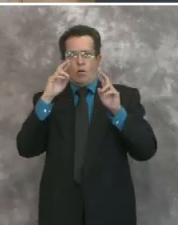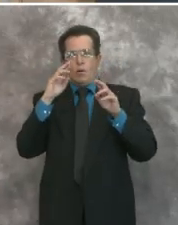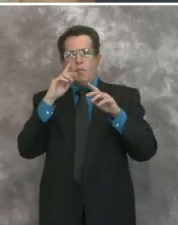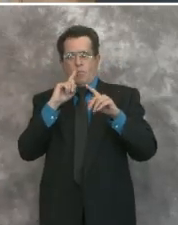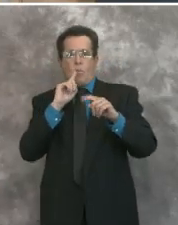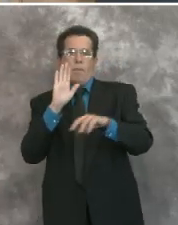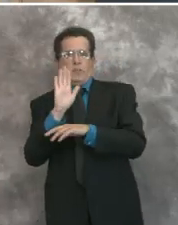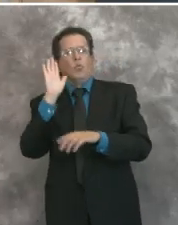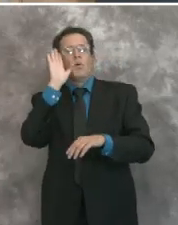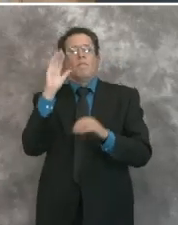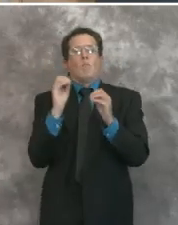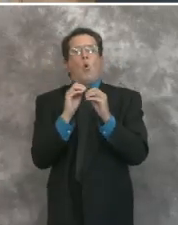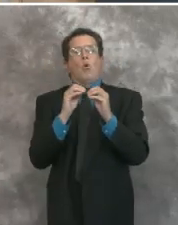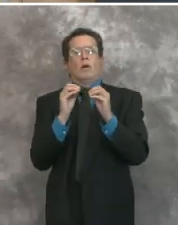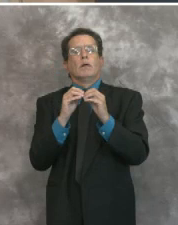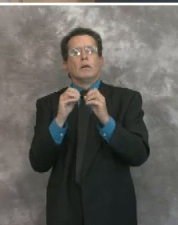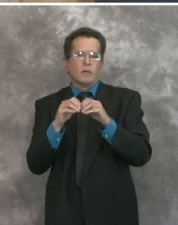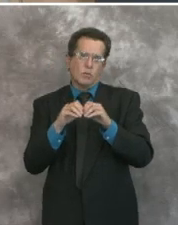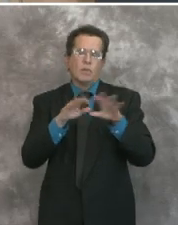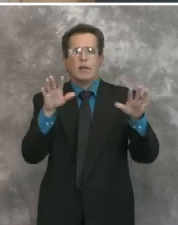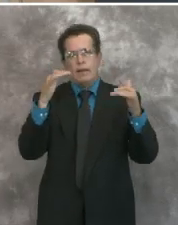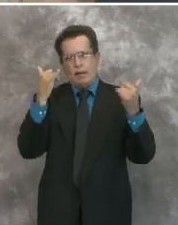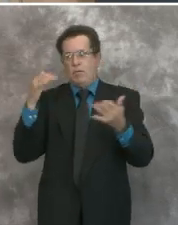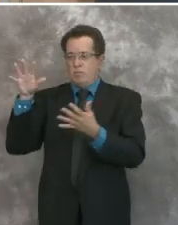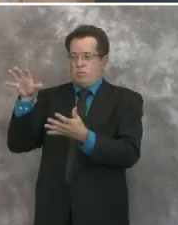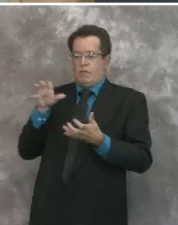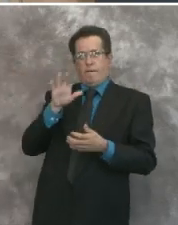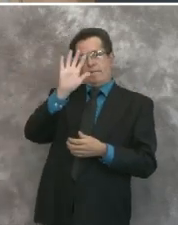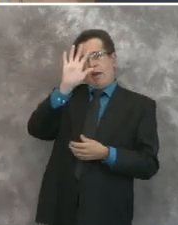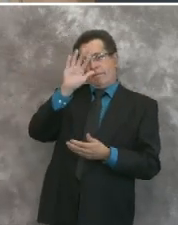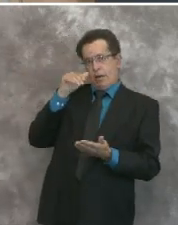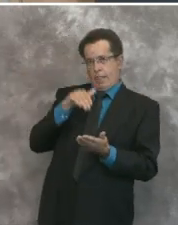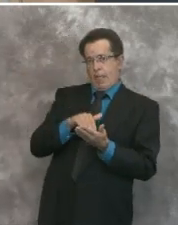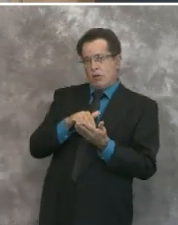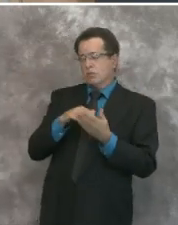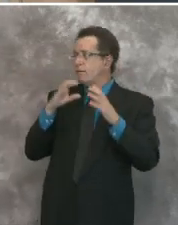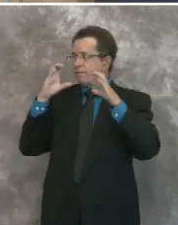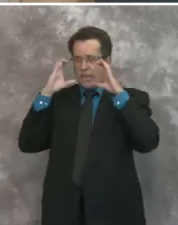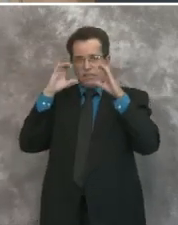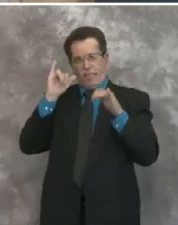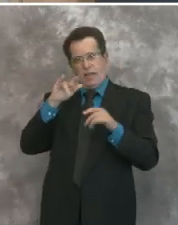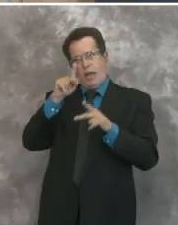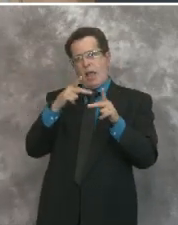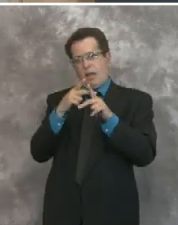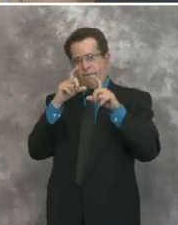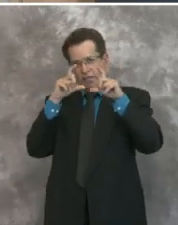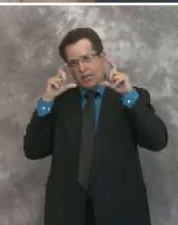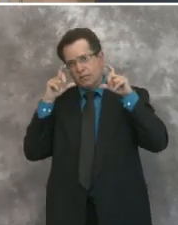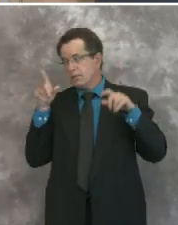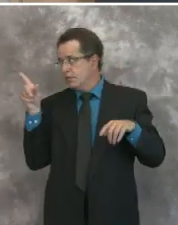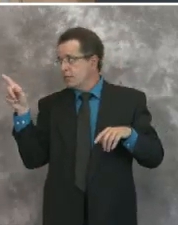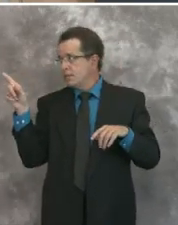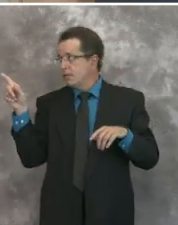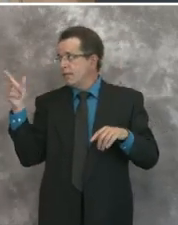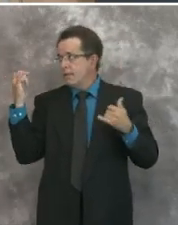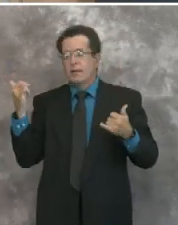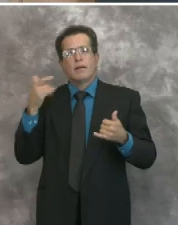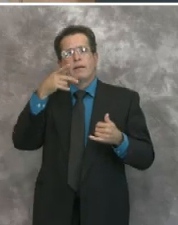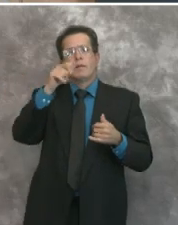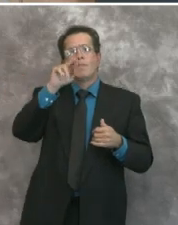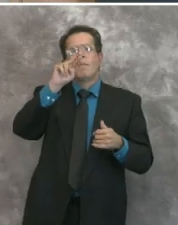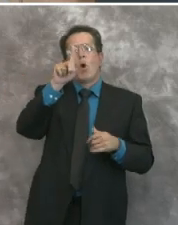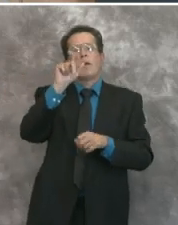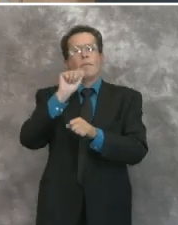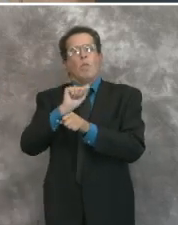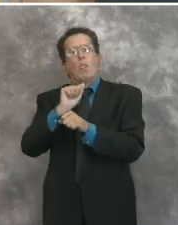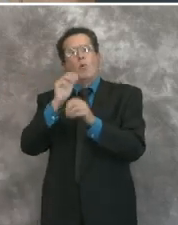come. Also, we're now getting about 5,000 of these facial coverings. And these are being made available to our parks